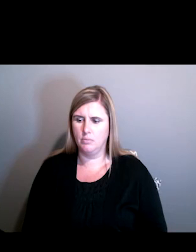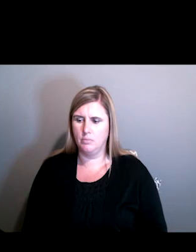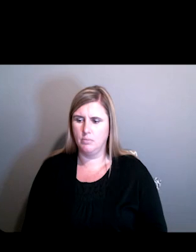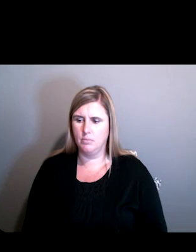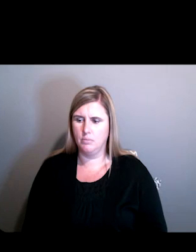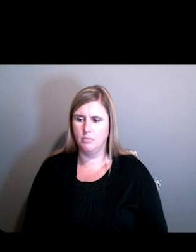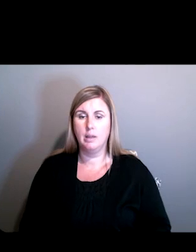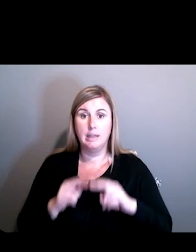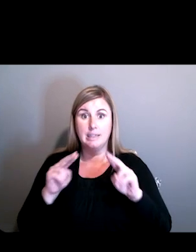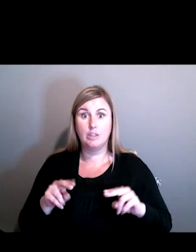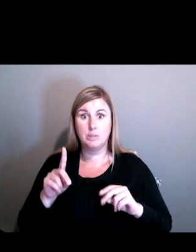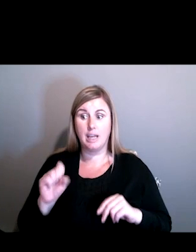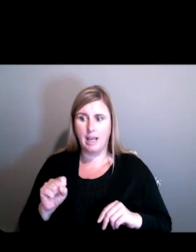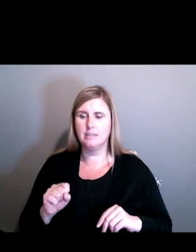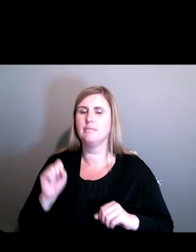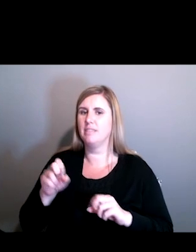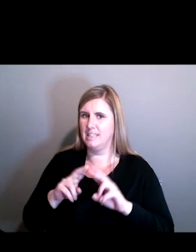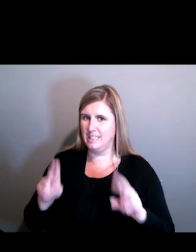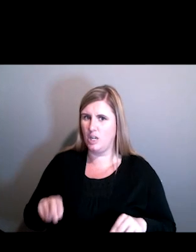Nintendo DS. Nintendo DS.